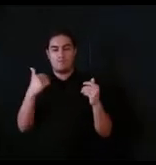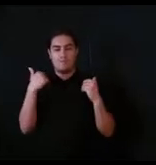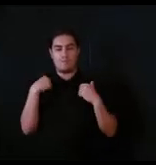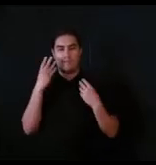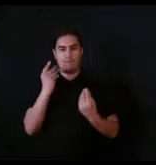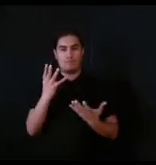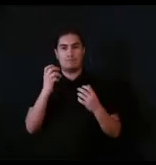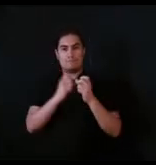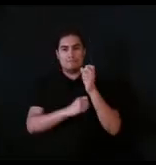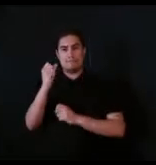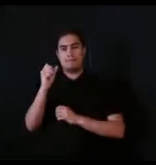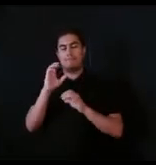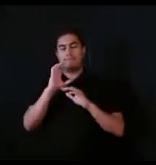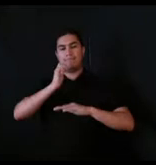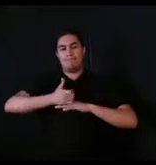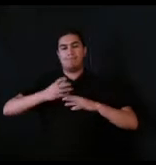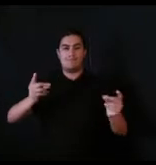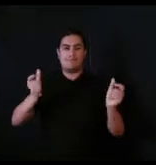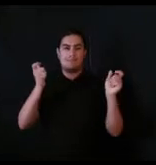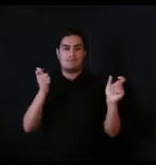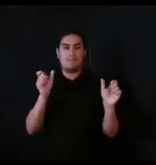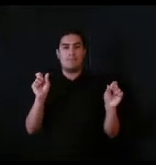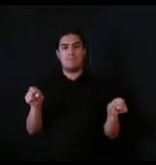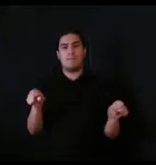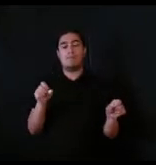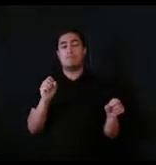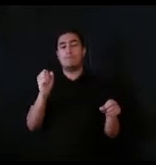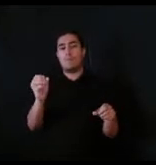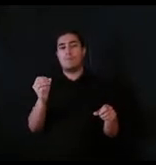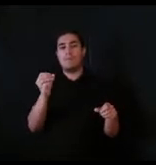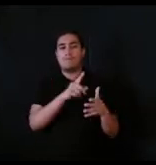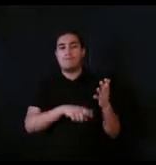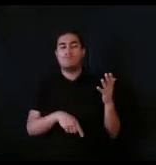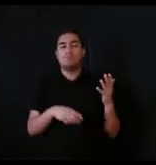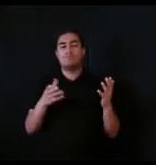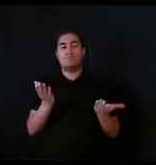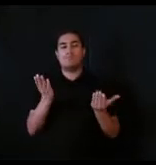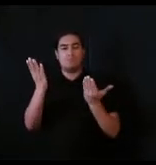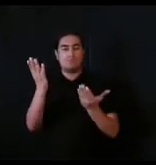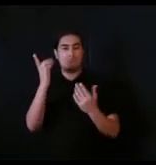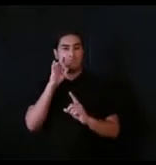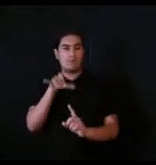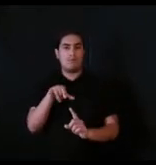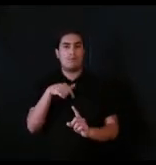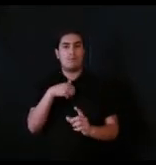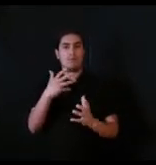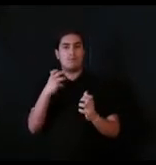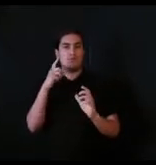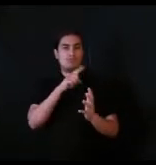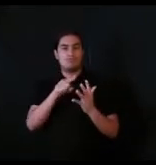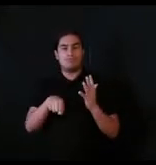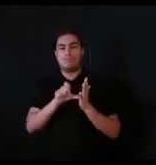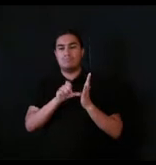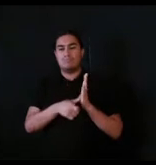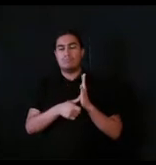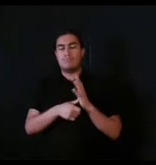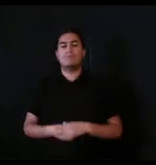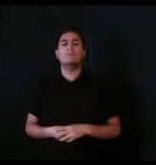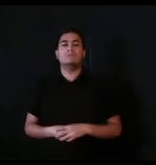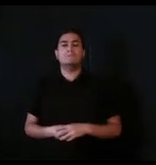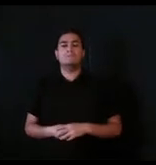infrastructure built as quickly as possible and so some of the key recommend recommendations that i wanted to point out